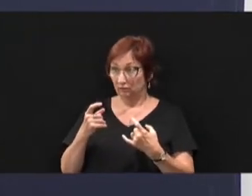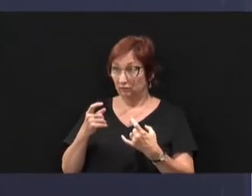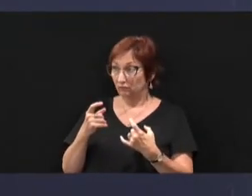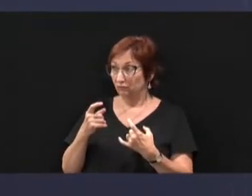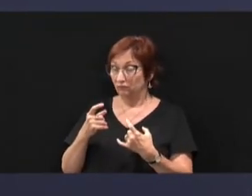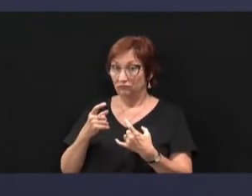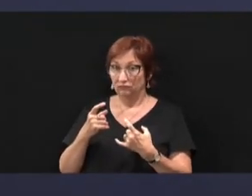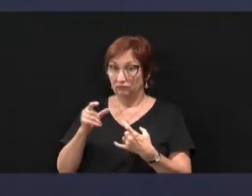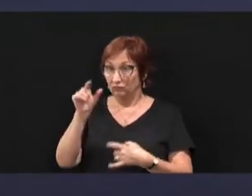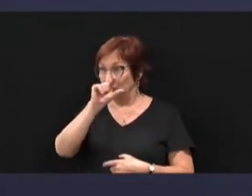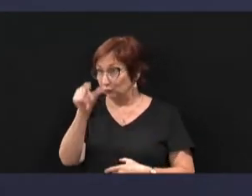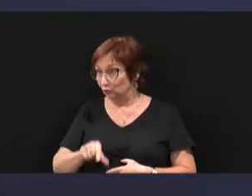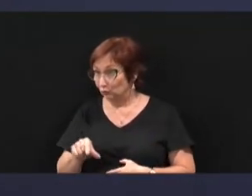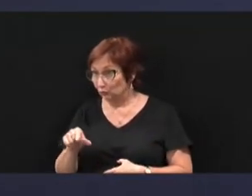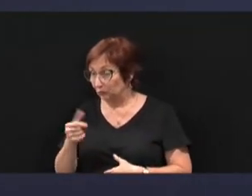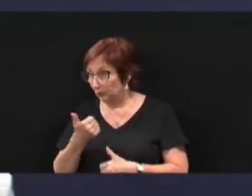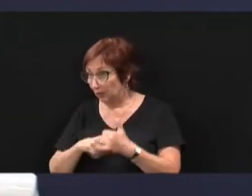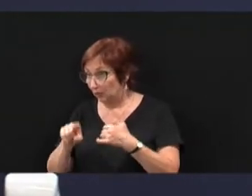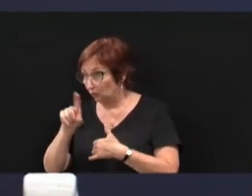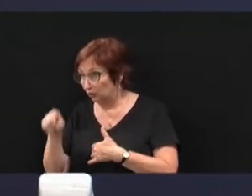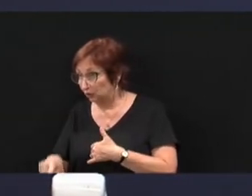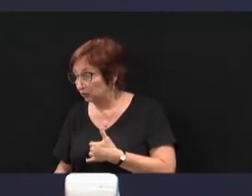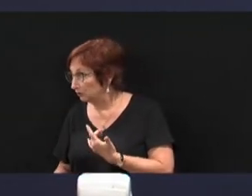at home, Lacey?